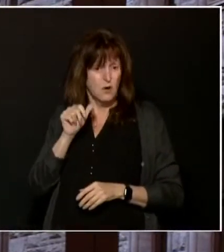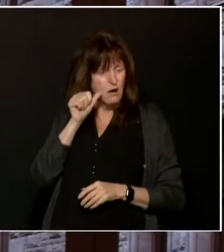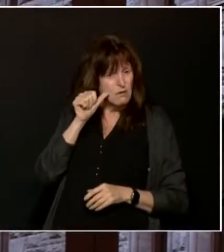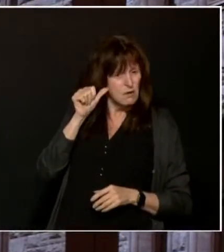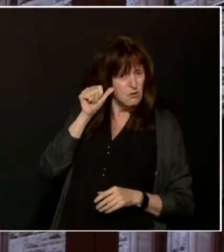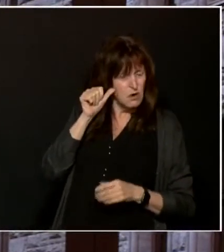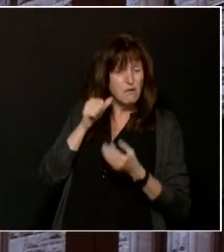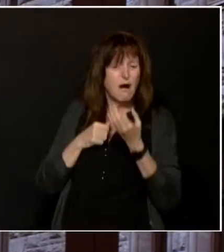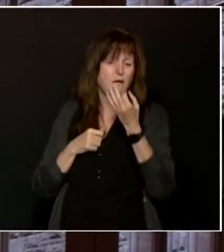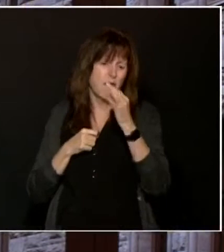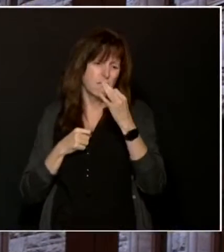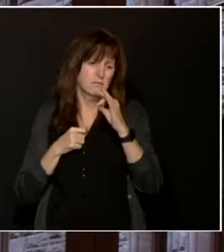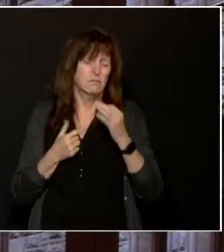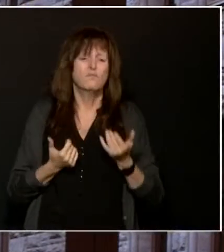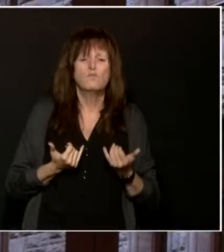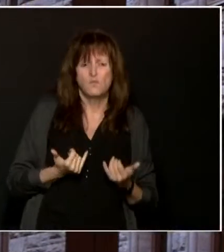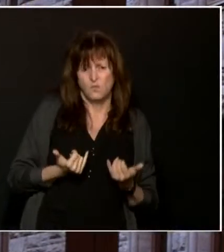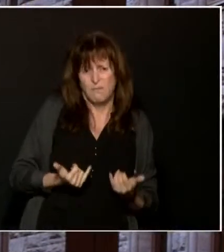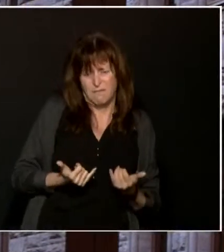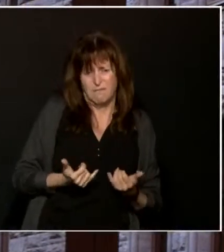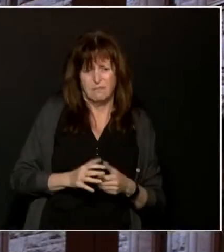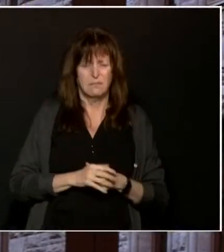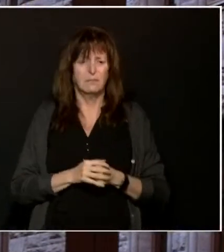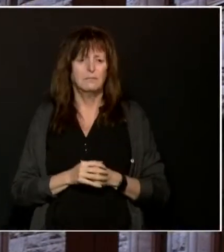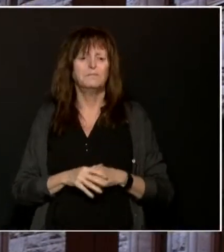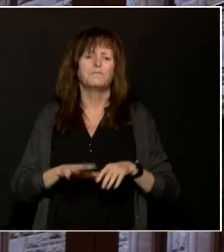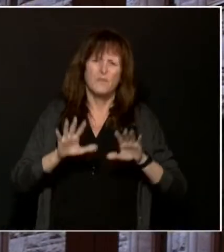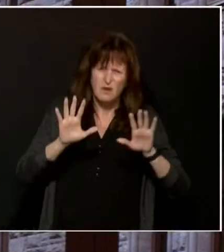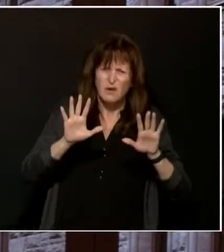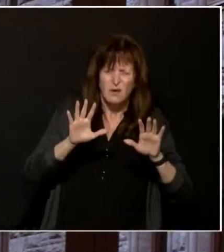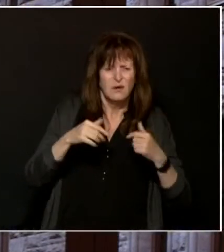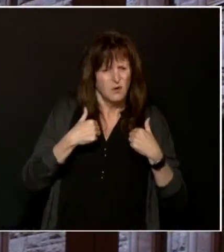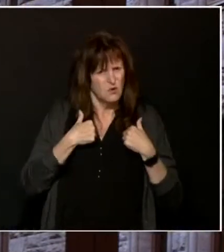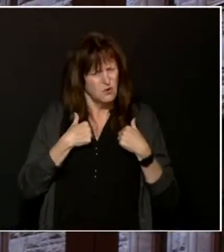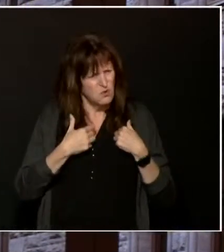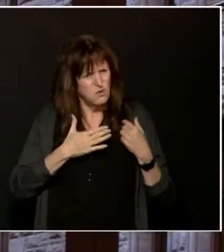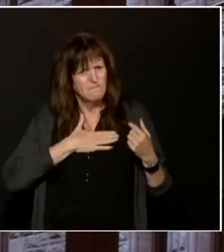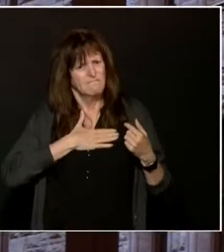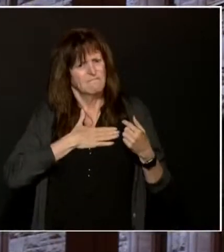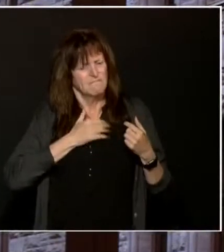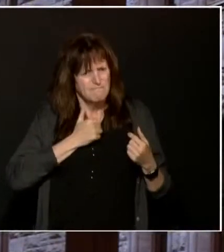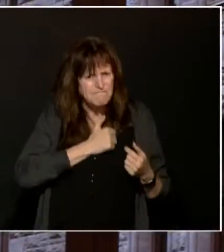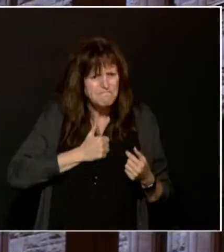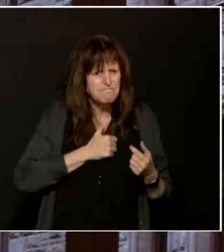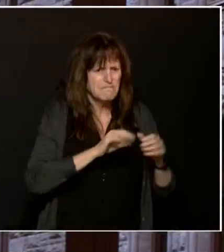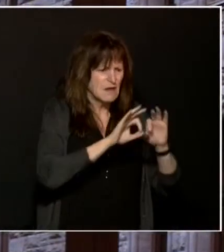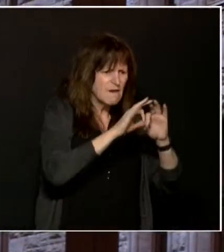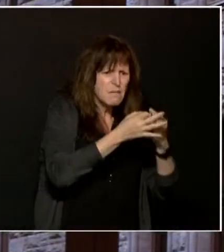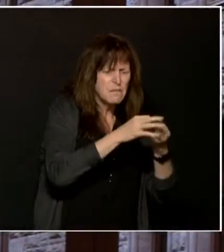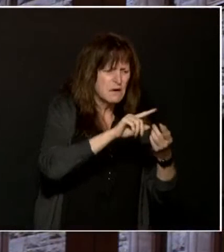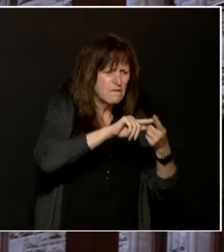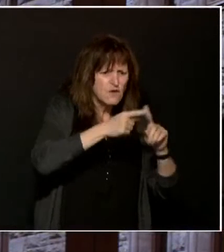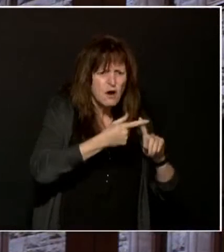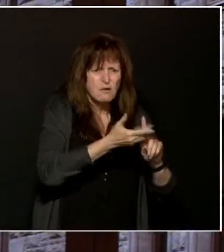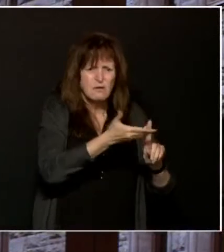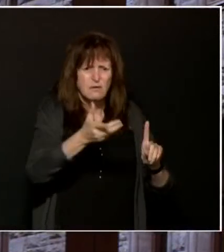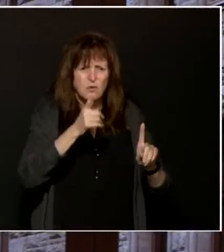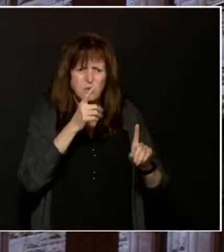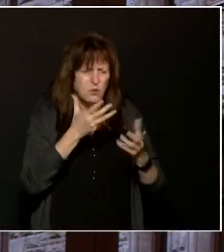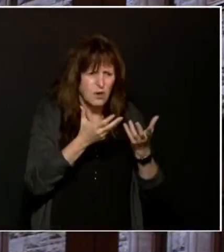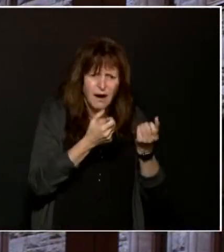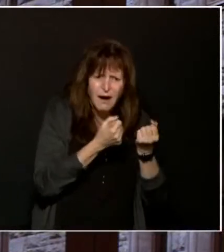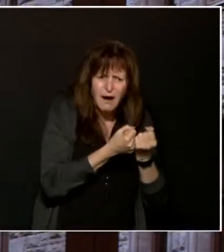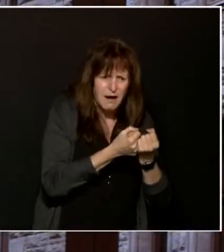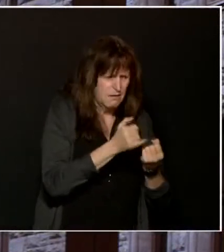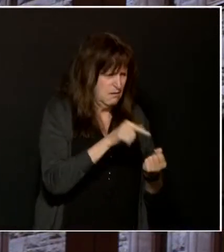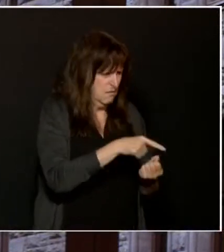deaths today. Again, we extend our sympathies to the family and friends of those and the caregivers who passed away from COVID-19 and are